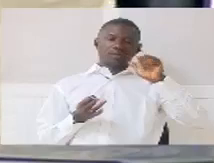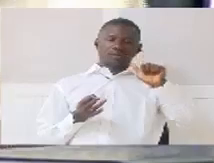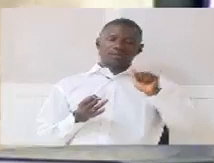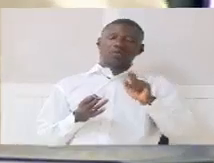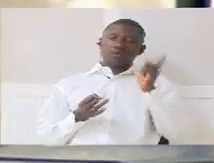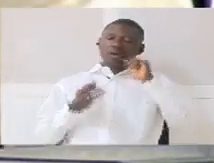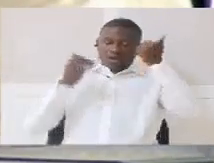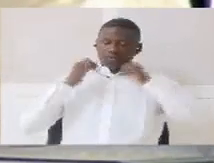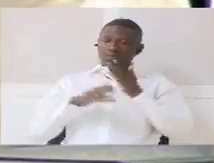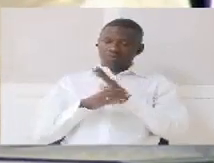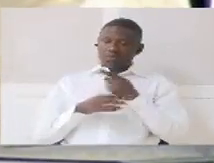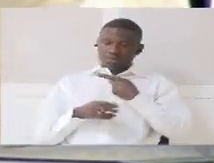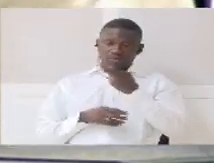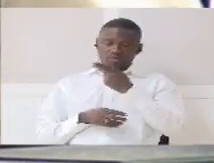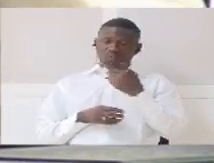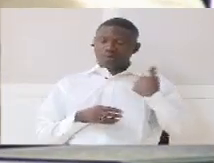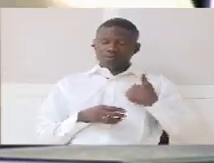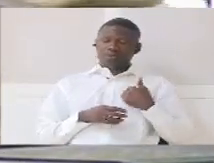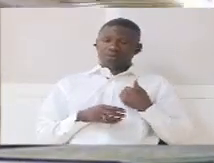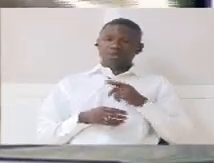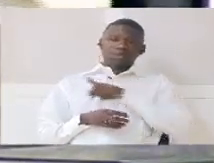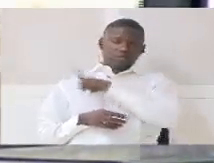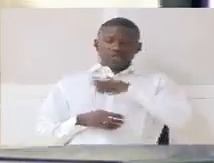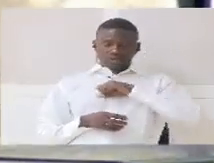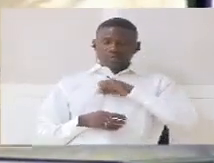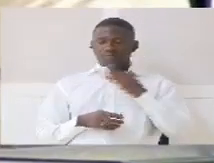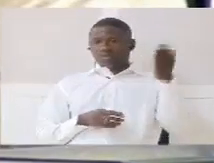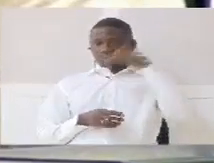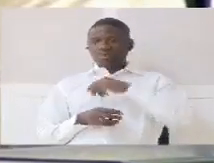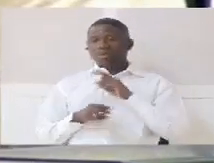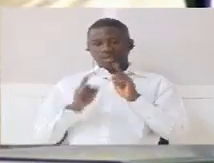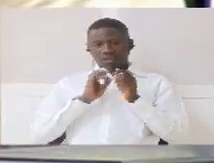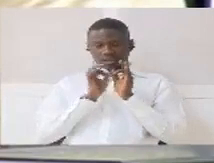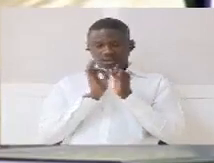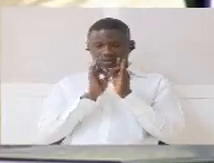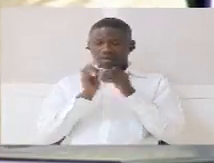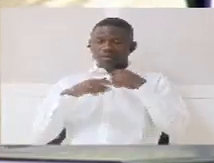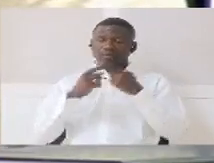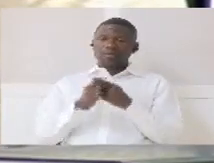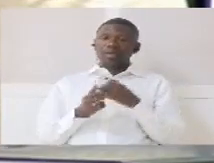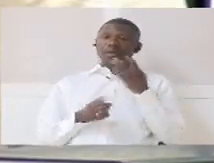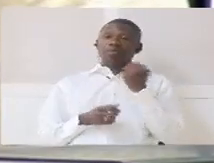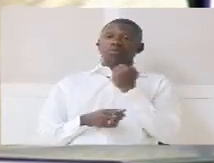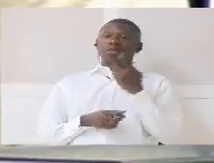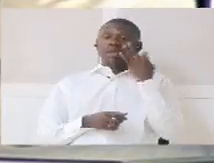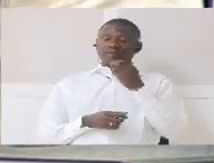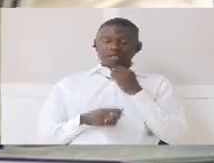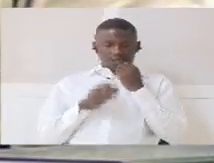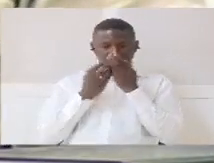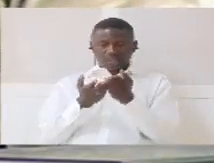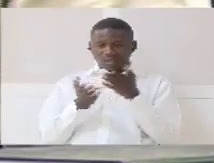They themselves will become able to come here and narrate it. Because if he said it here, people will think that he's praising